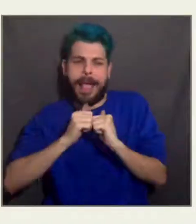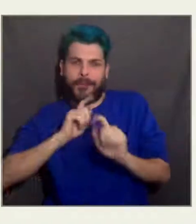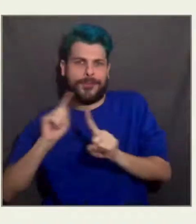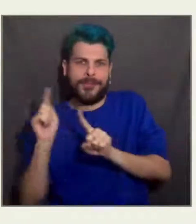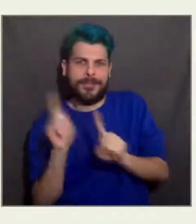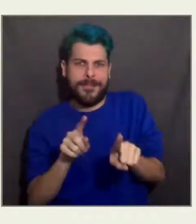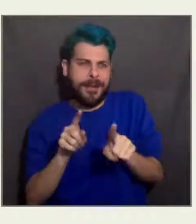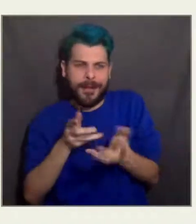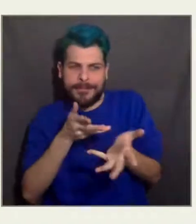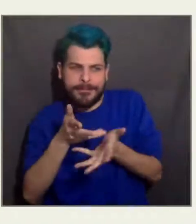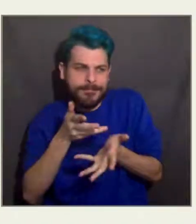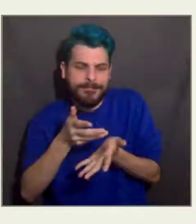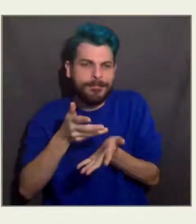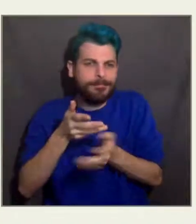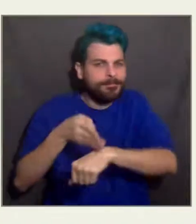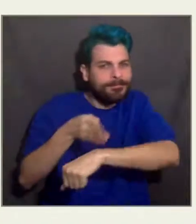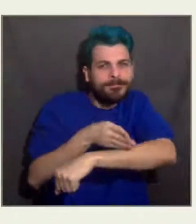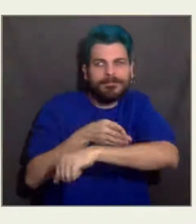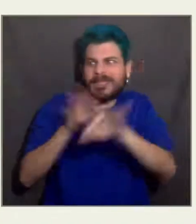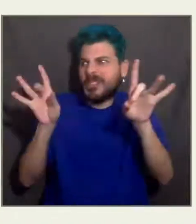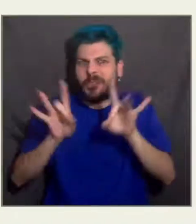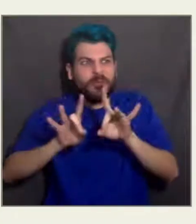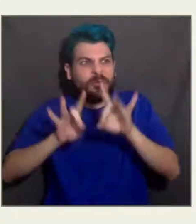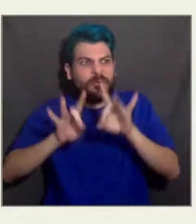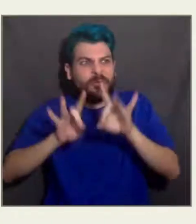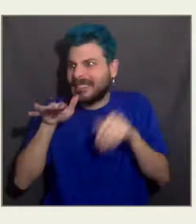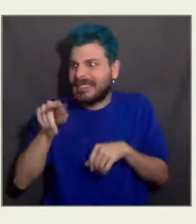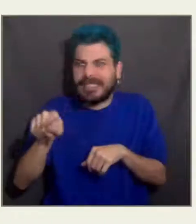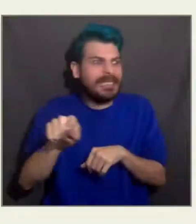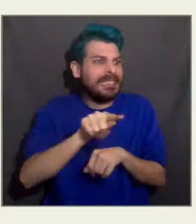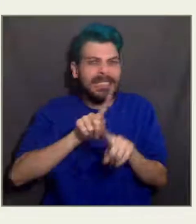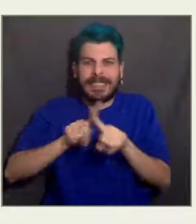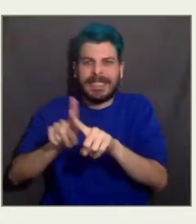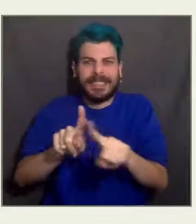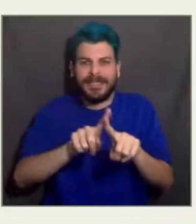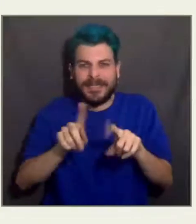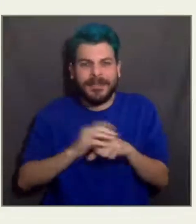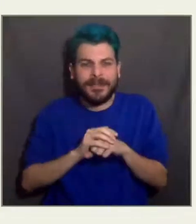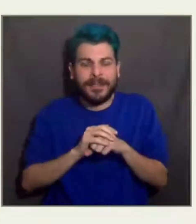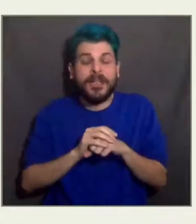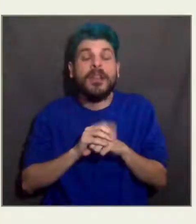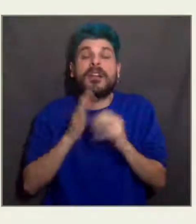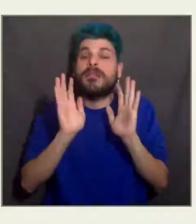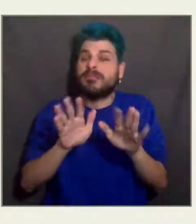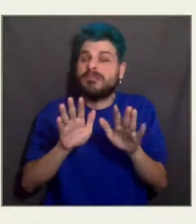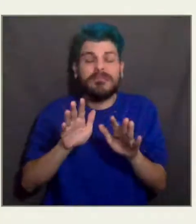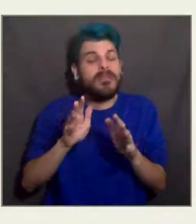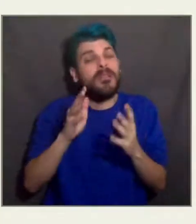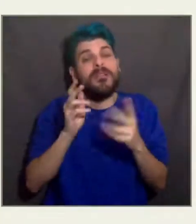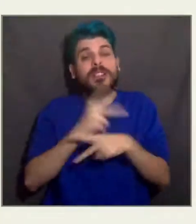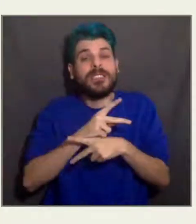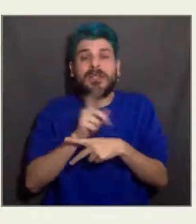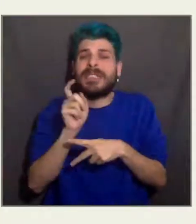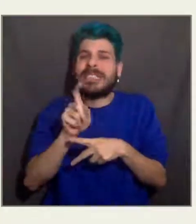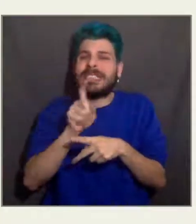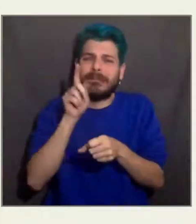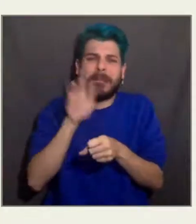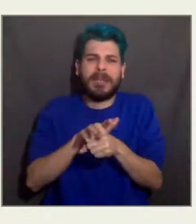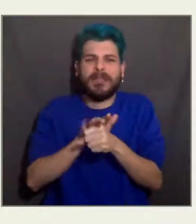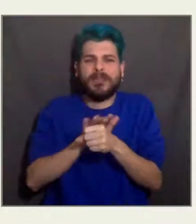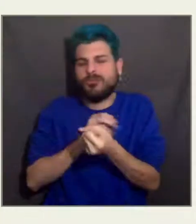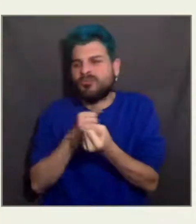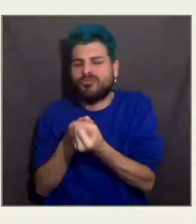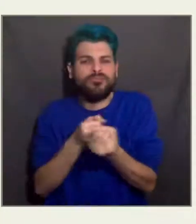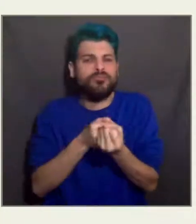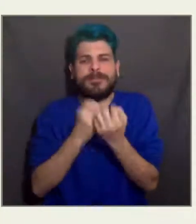talk about how we can do this while still holding true to our commitments to care for each other and plan for a better future.